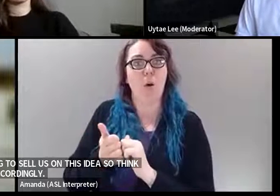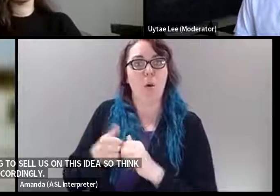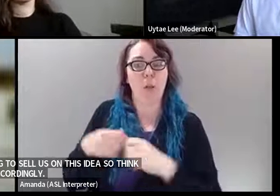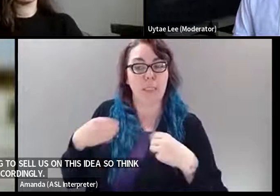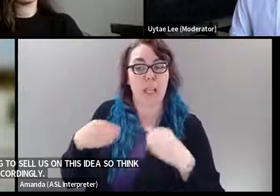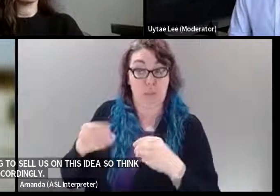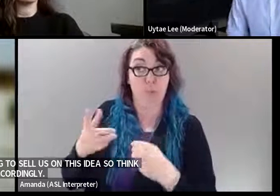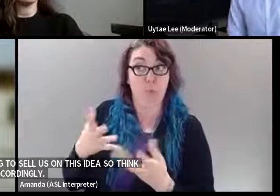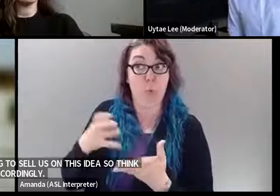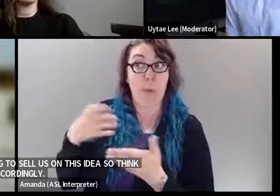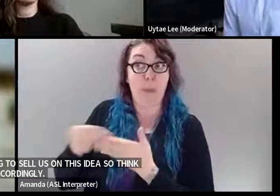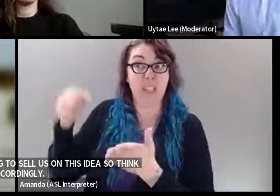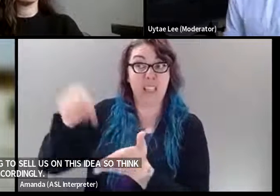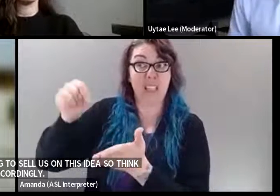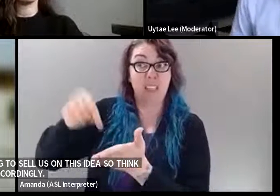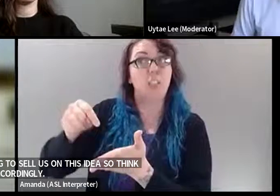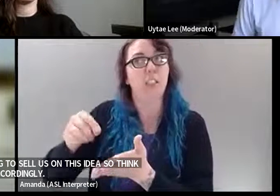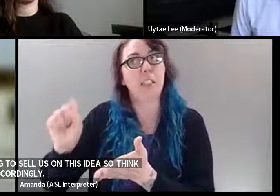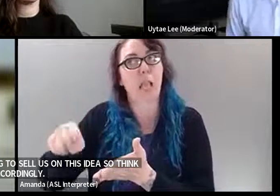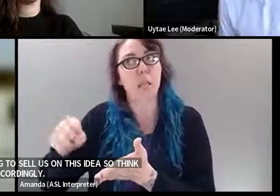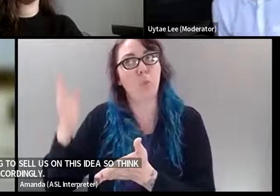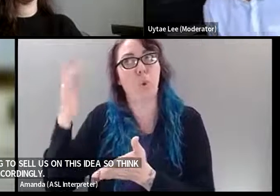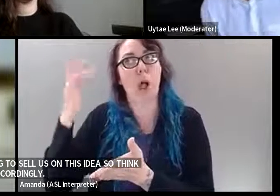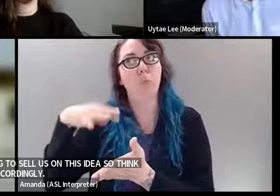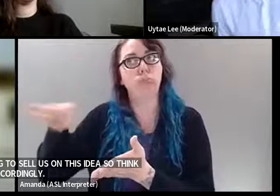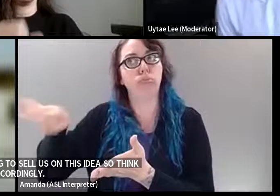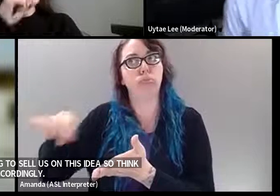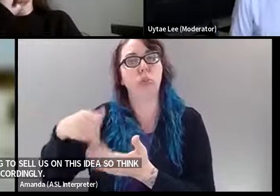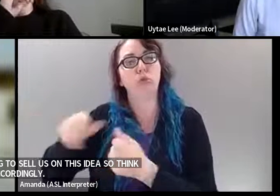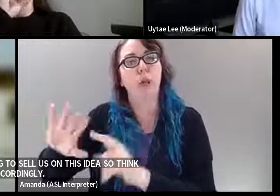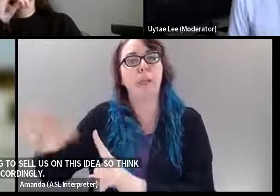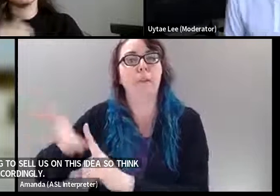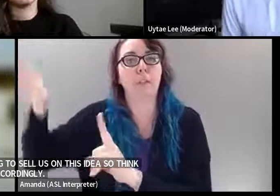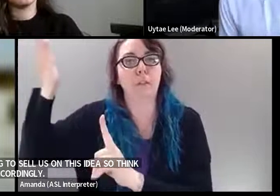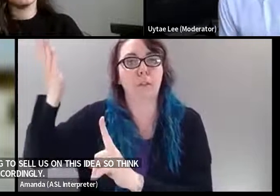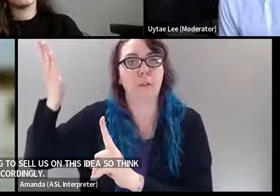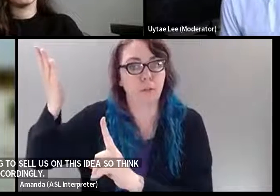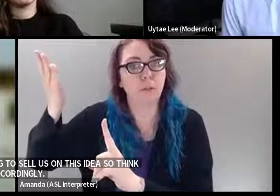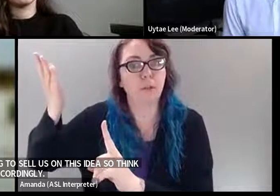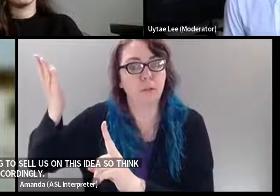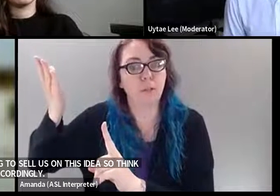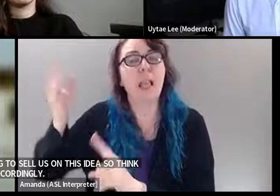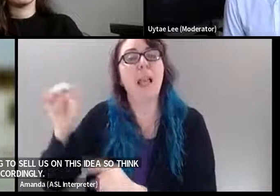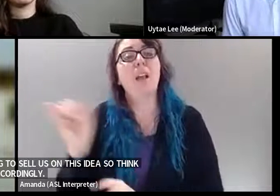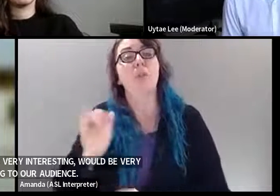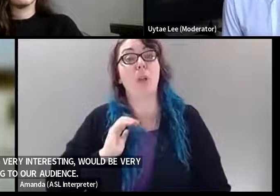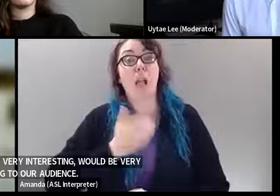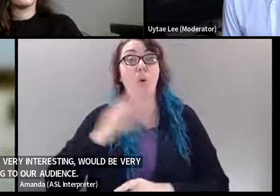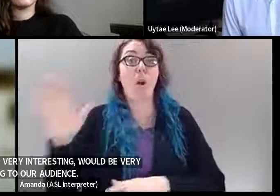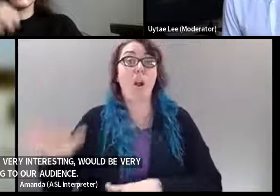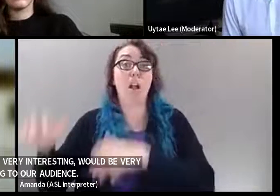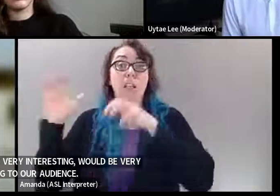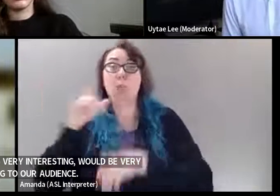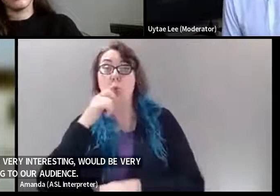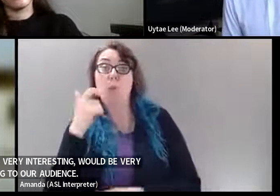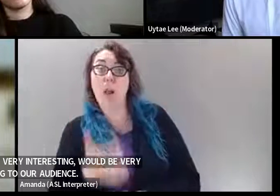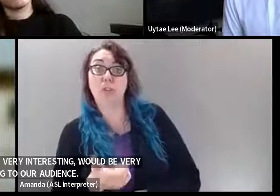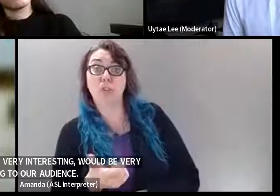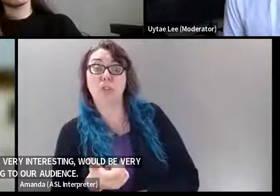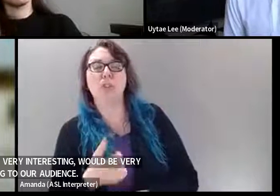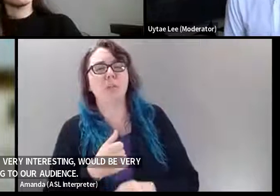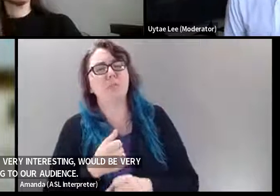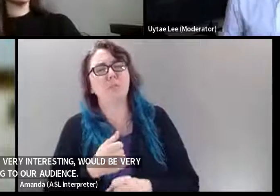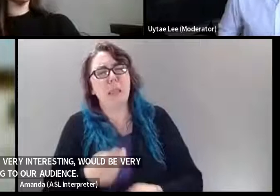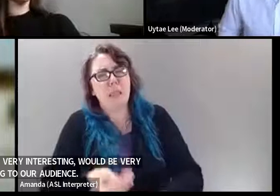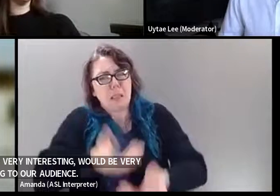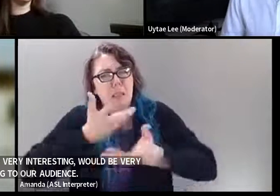audience. Give us an idea that our audience, and that's really important. I would bet for any of the broadcasters on